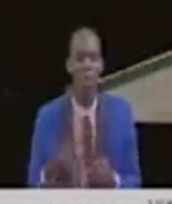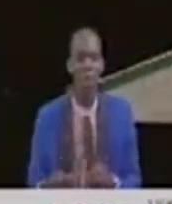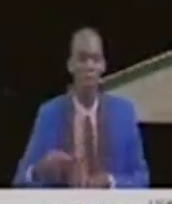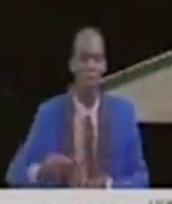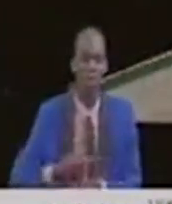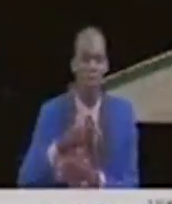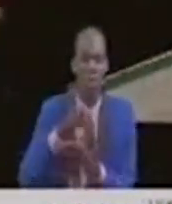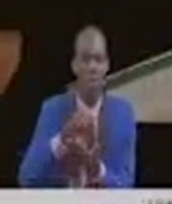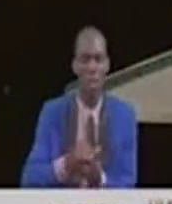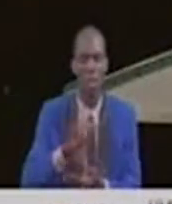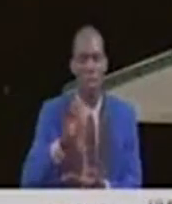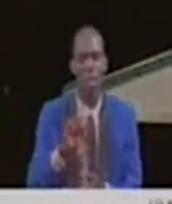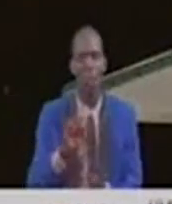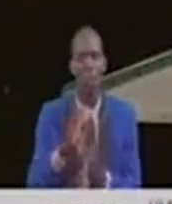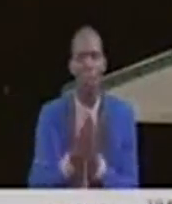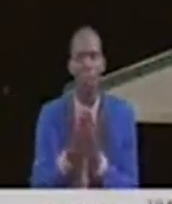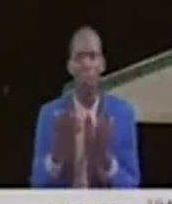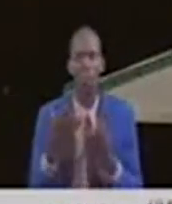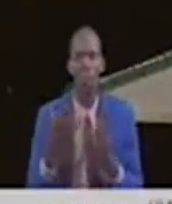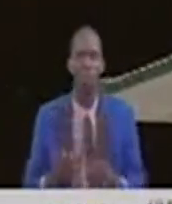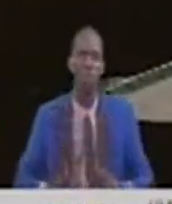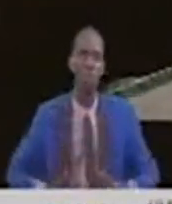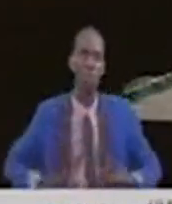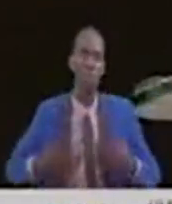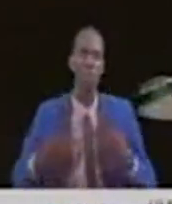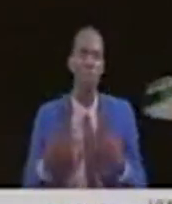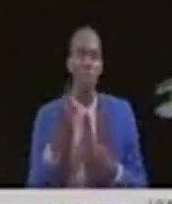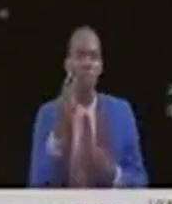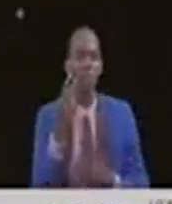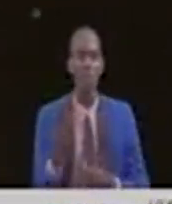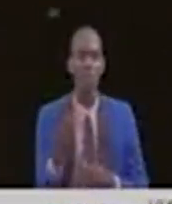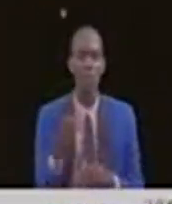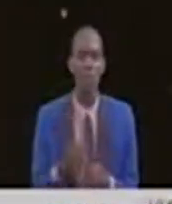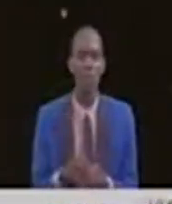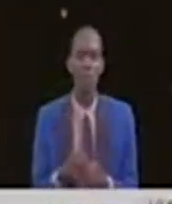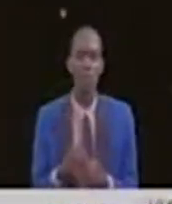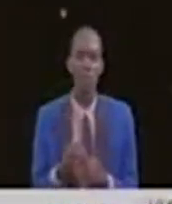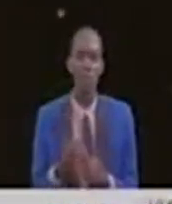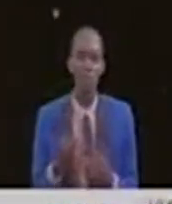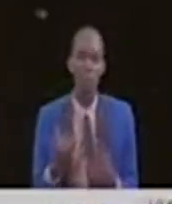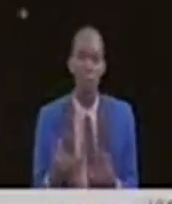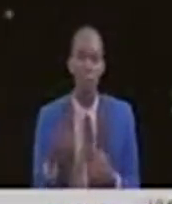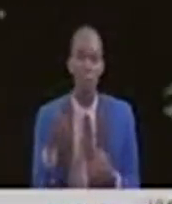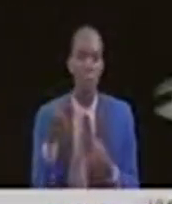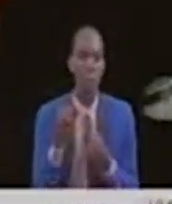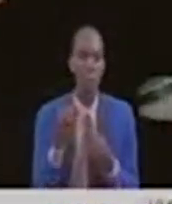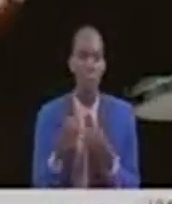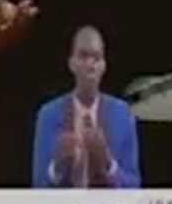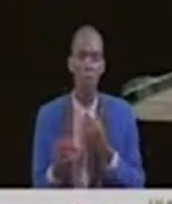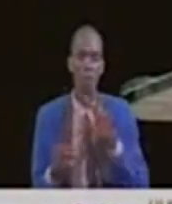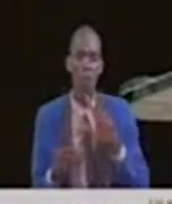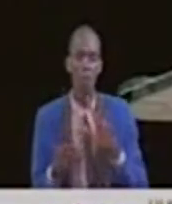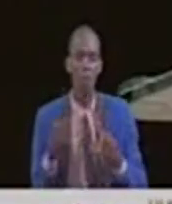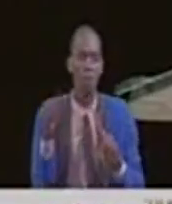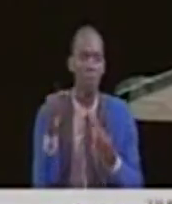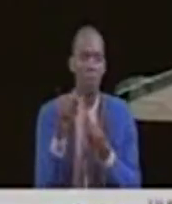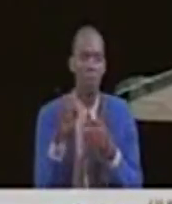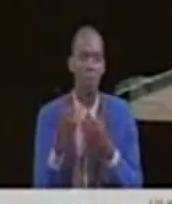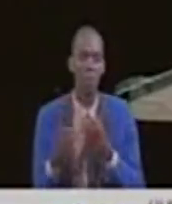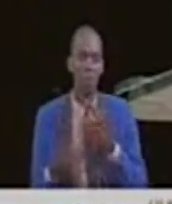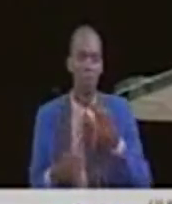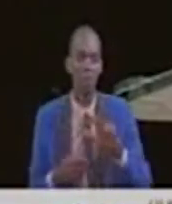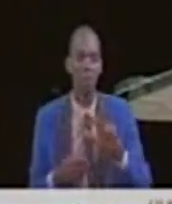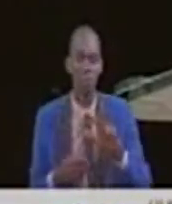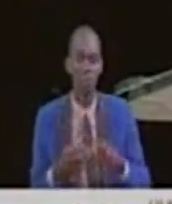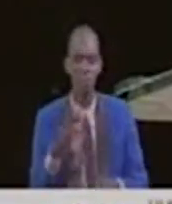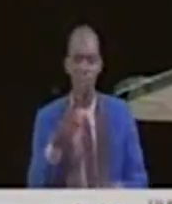book of life. We come to point number three now. Point number three,